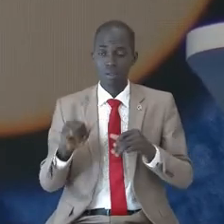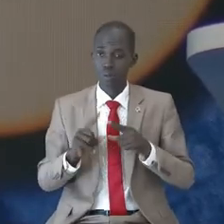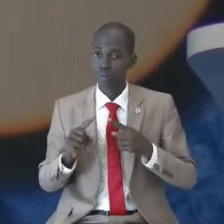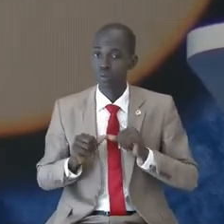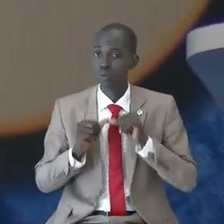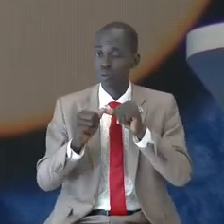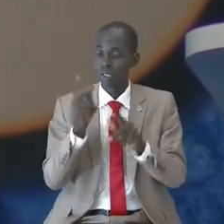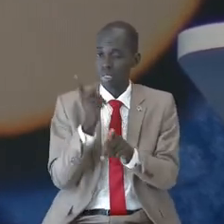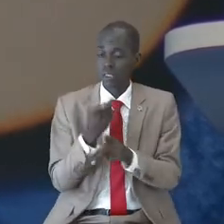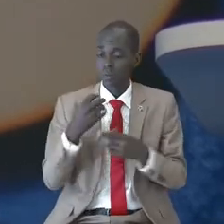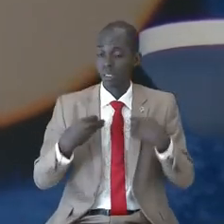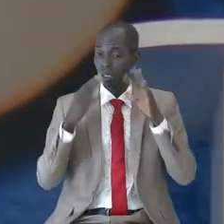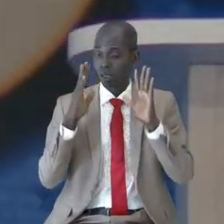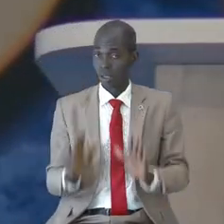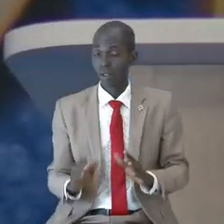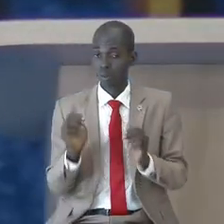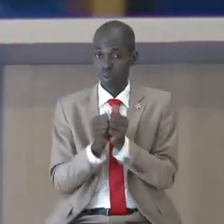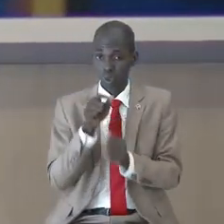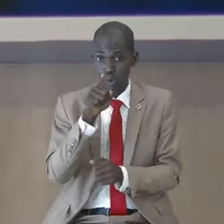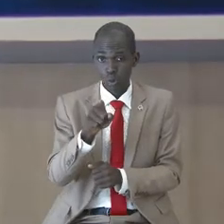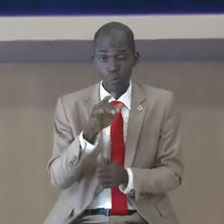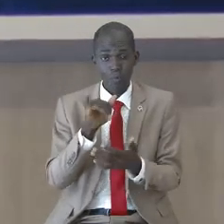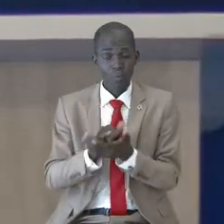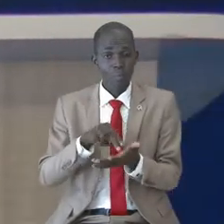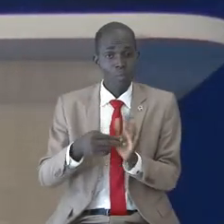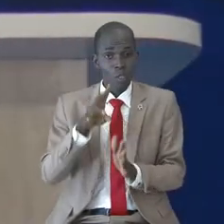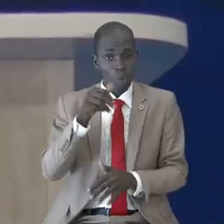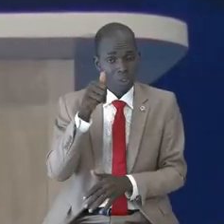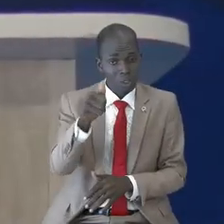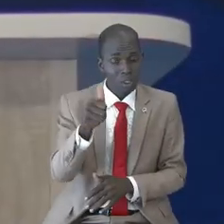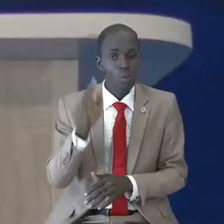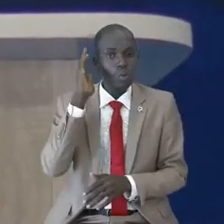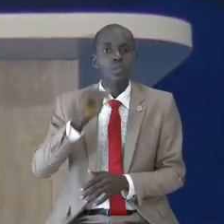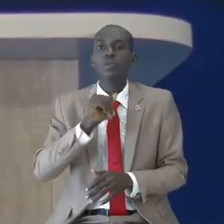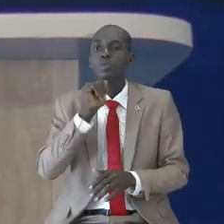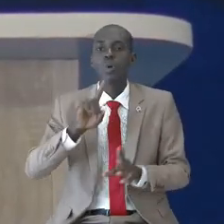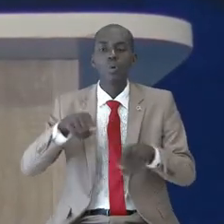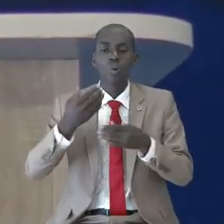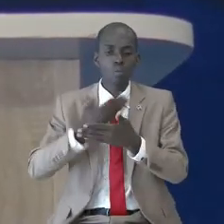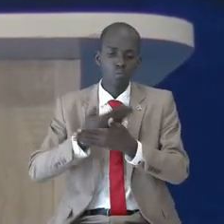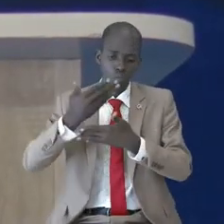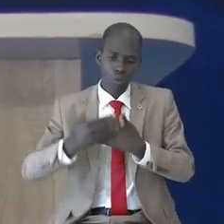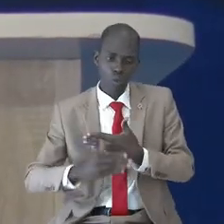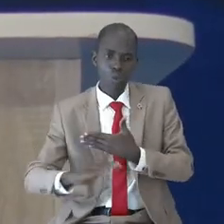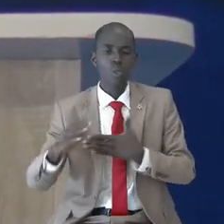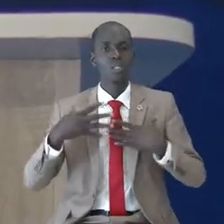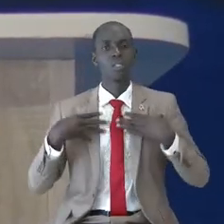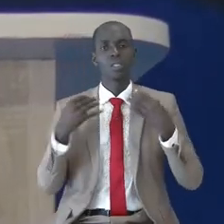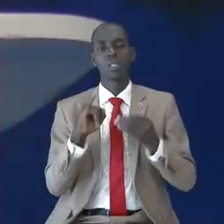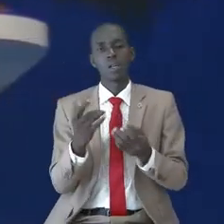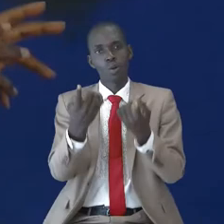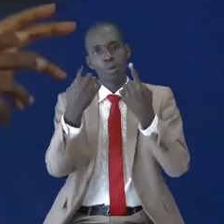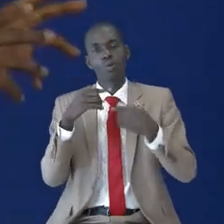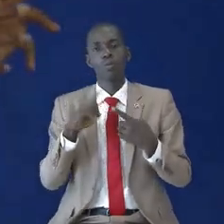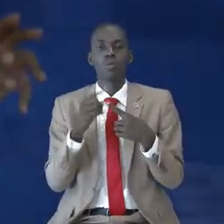healer with you, is that yourself will not go beyond healing and you come to salvation.